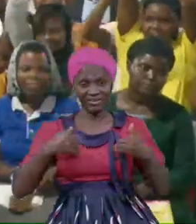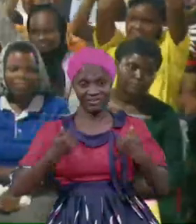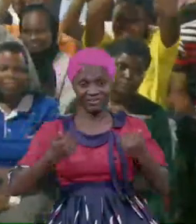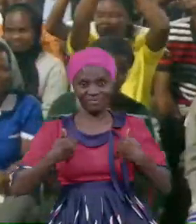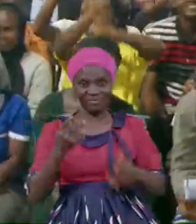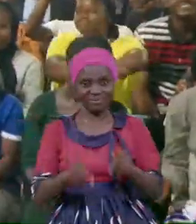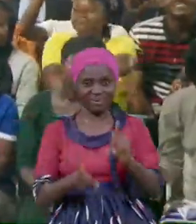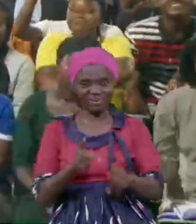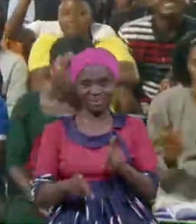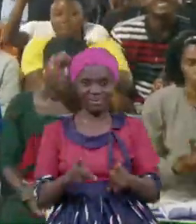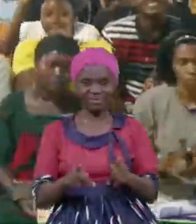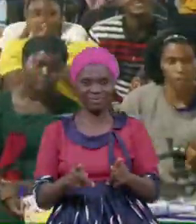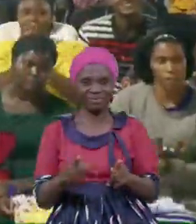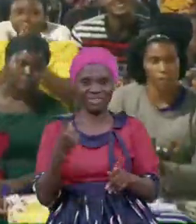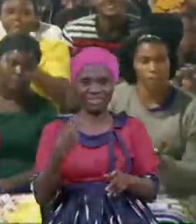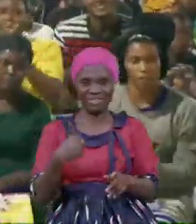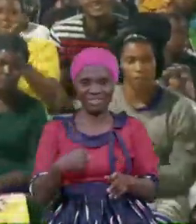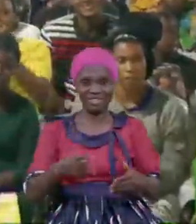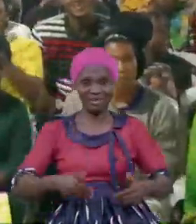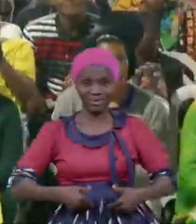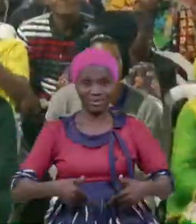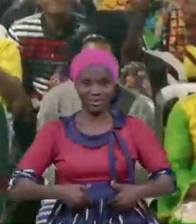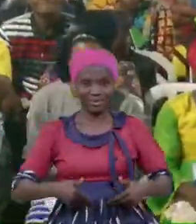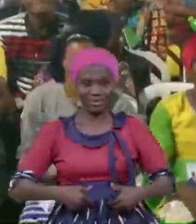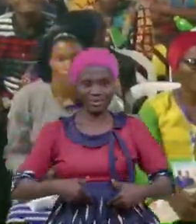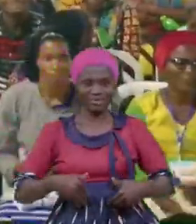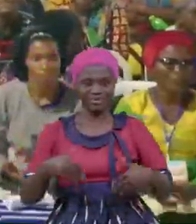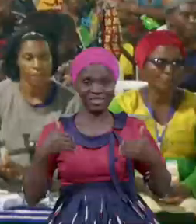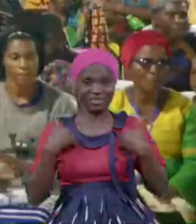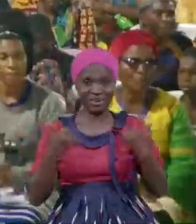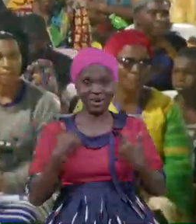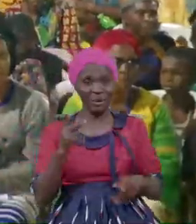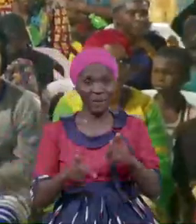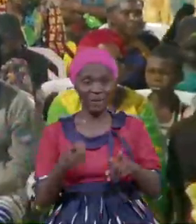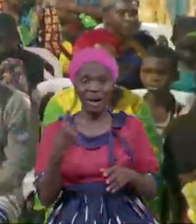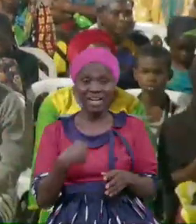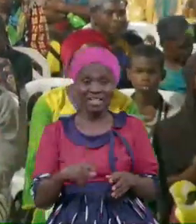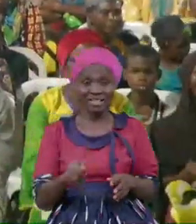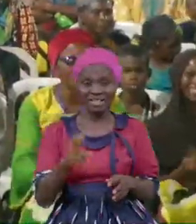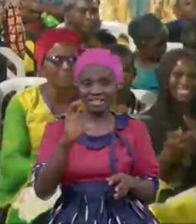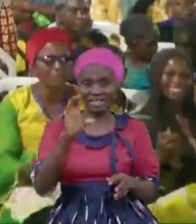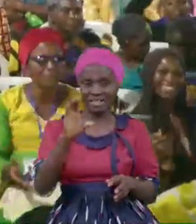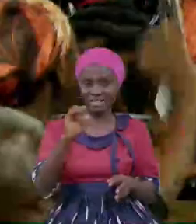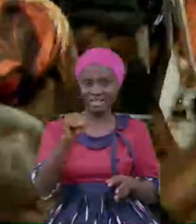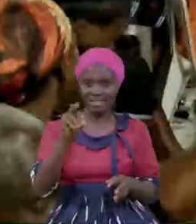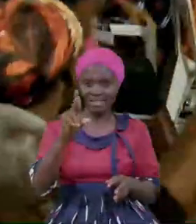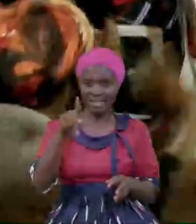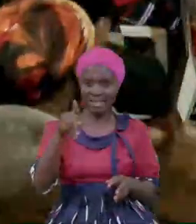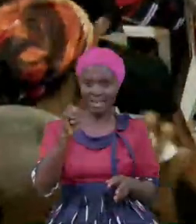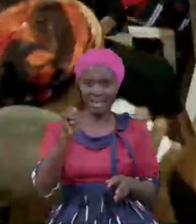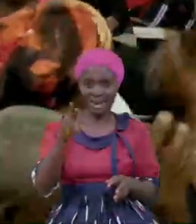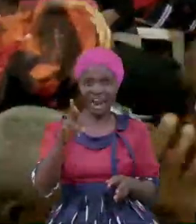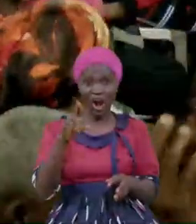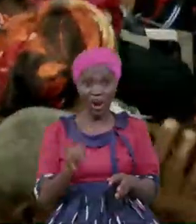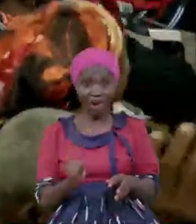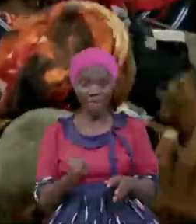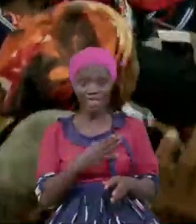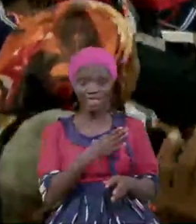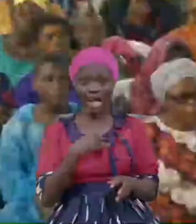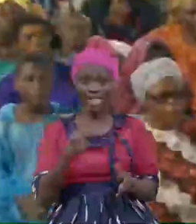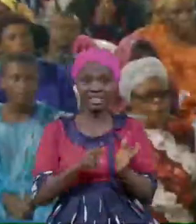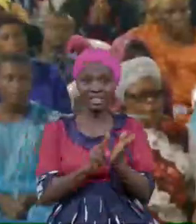people, the teenagers, the corpus, university students, and those who are